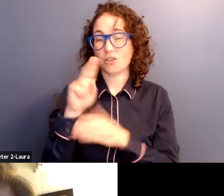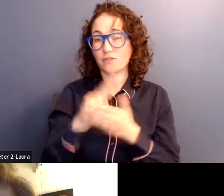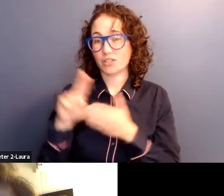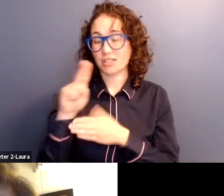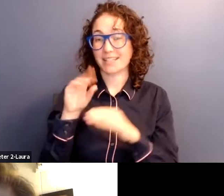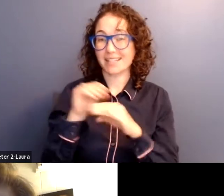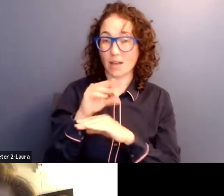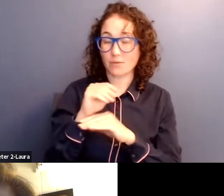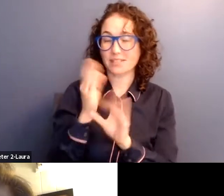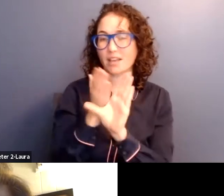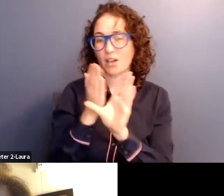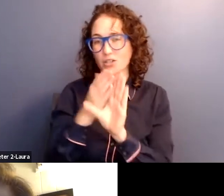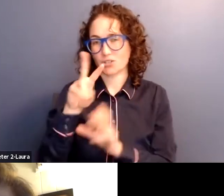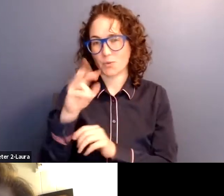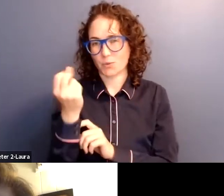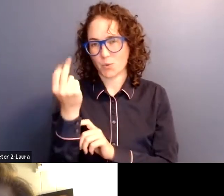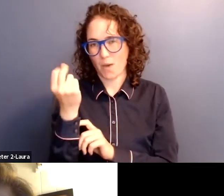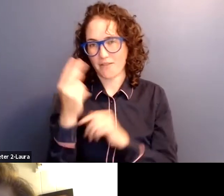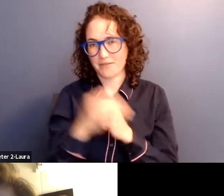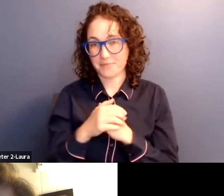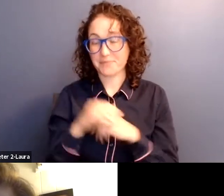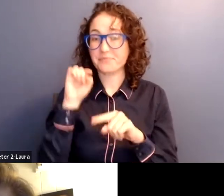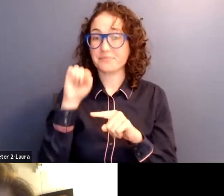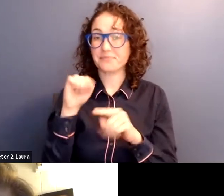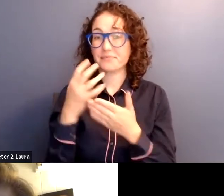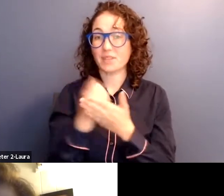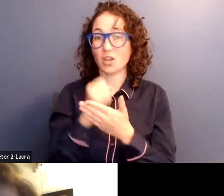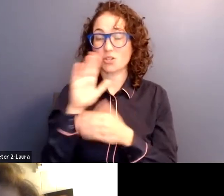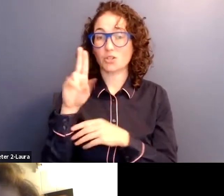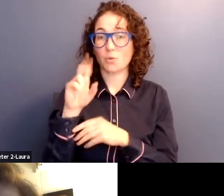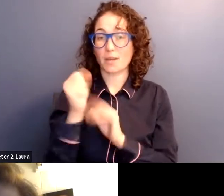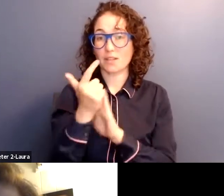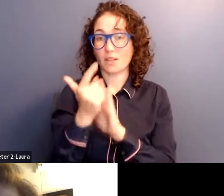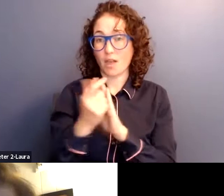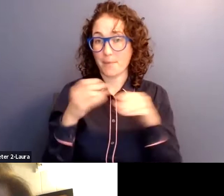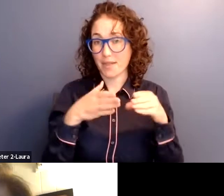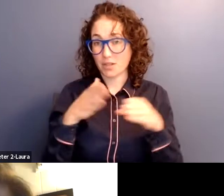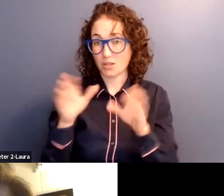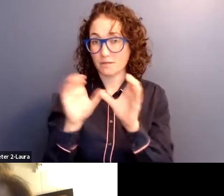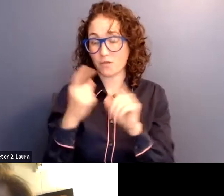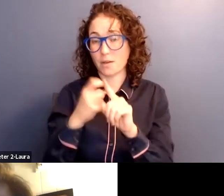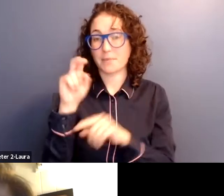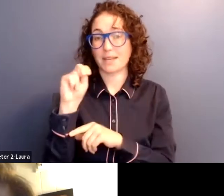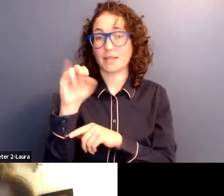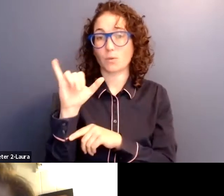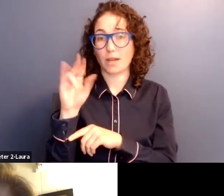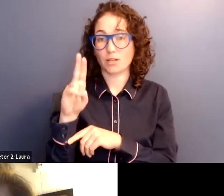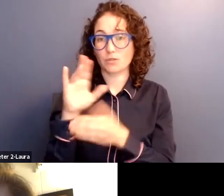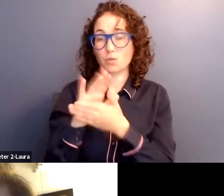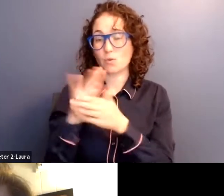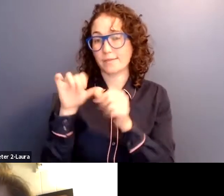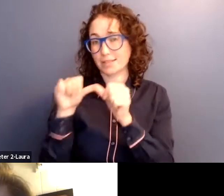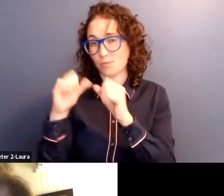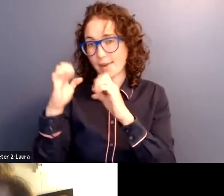in 2012. She obtained a U.S. Law and Methodology certificate from New York University School of Continuing